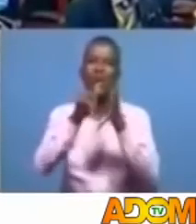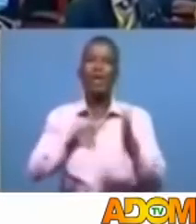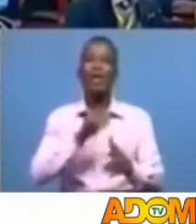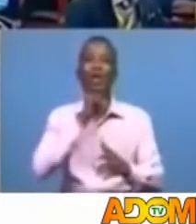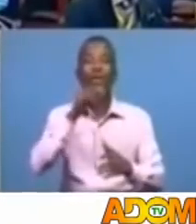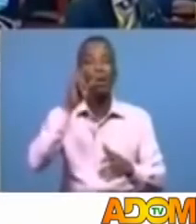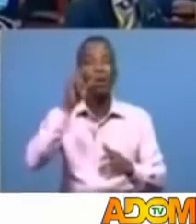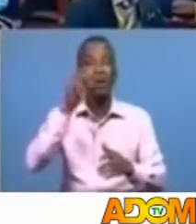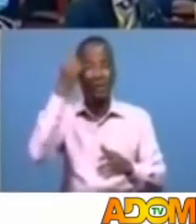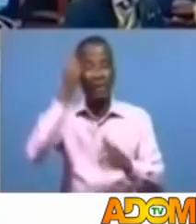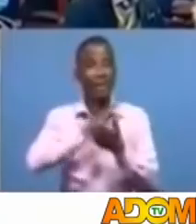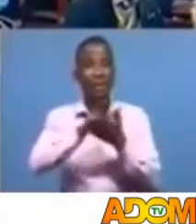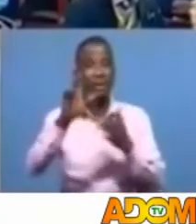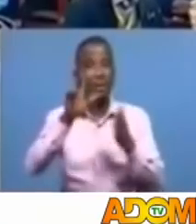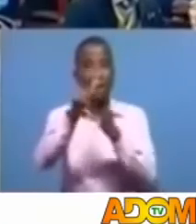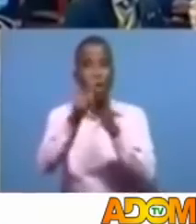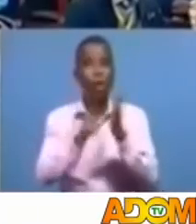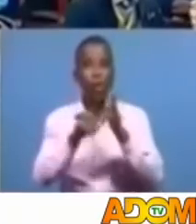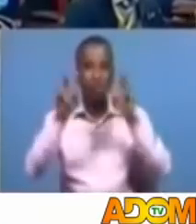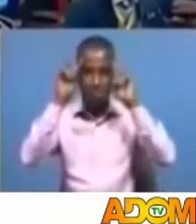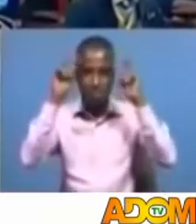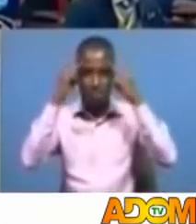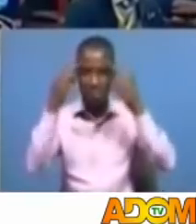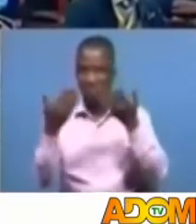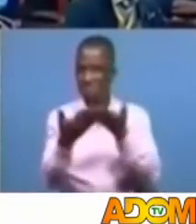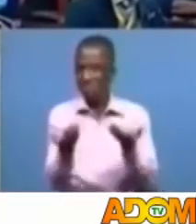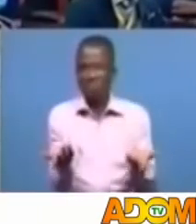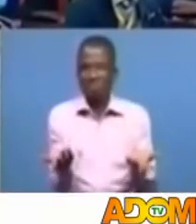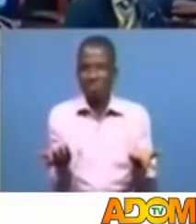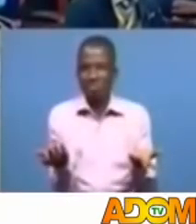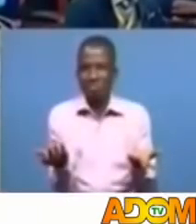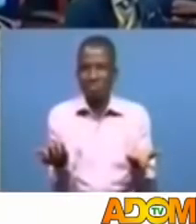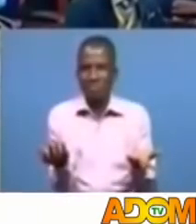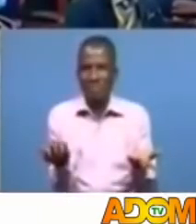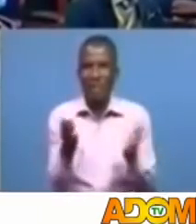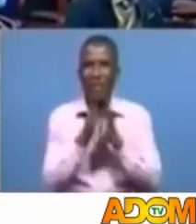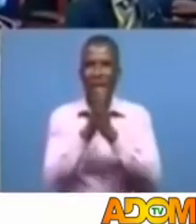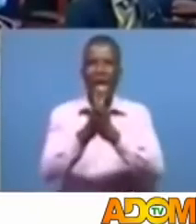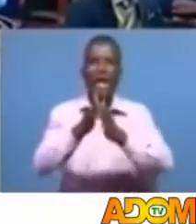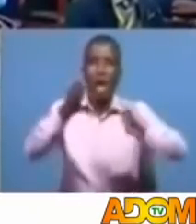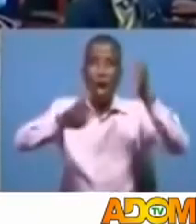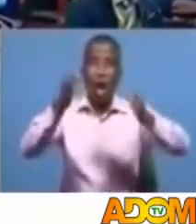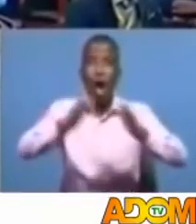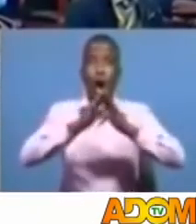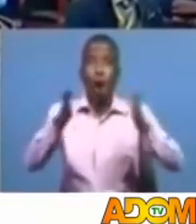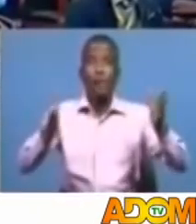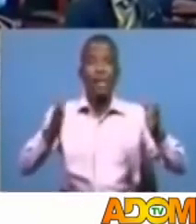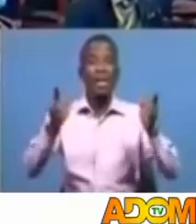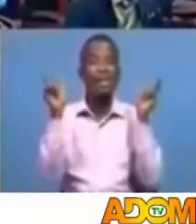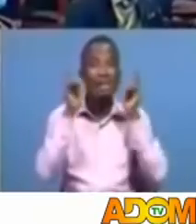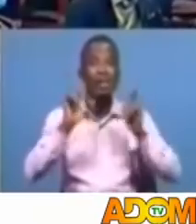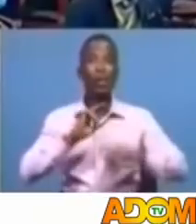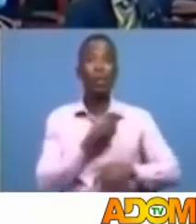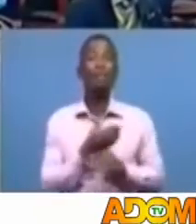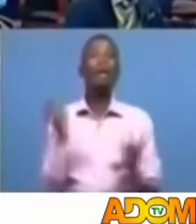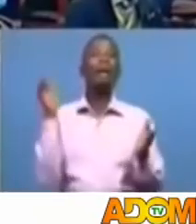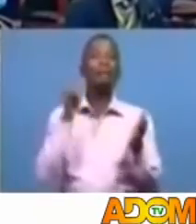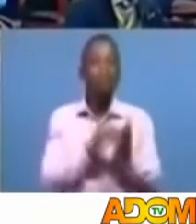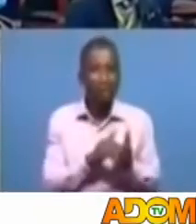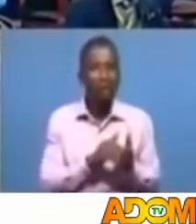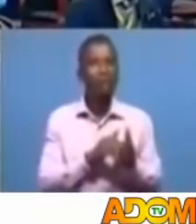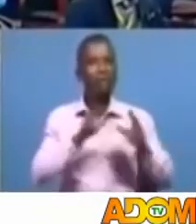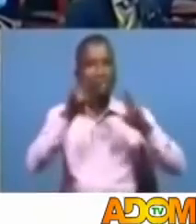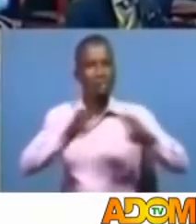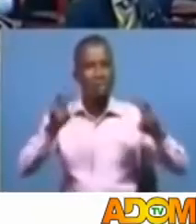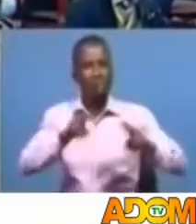morning. Because, my lords, we are in court asking your lordships to reopen our case so that we can go according